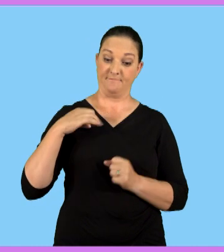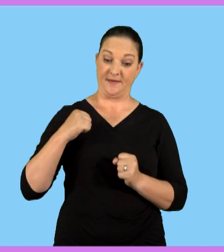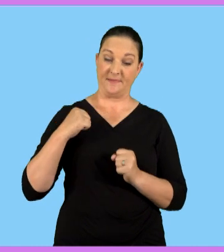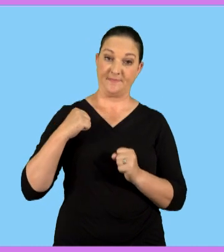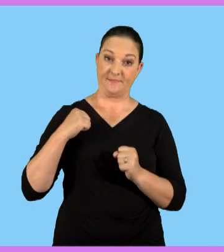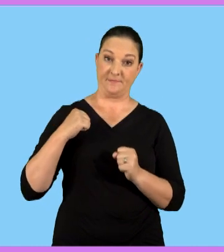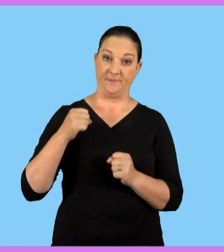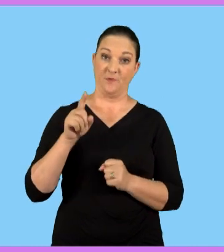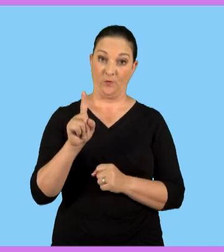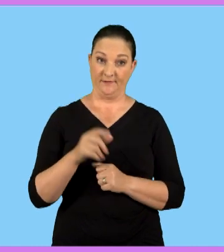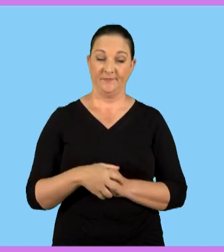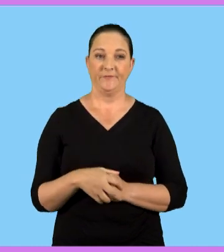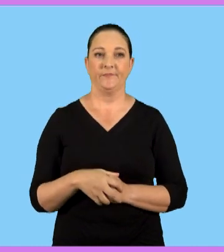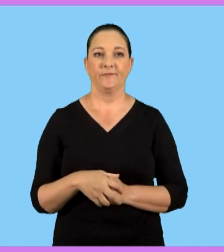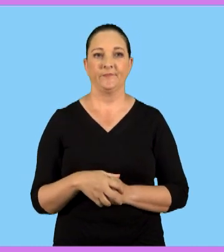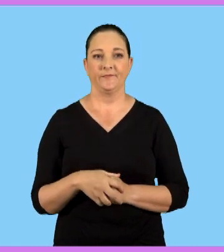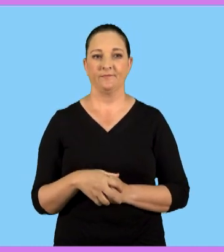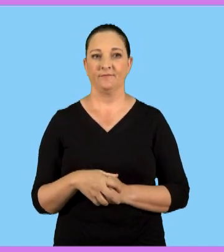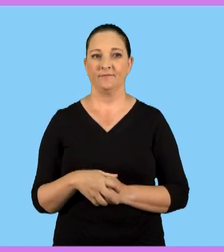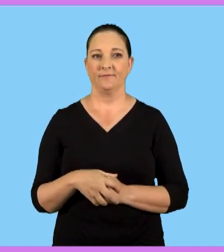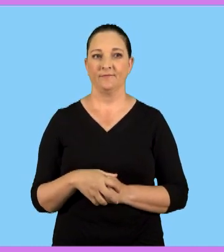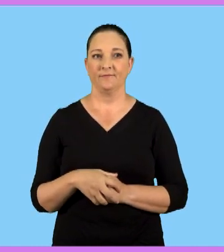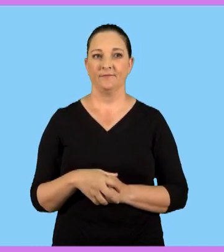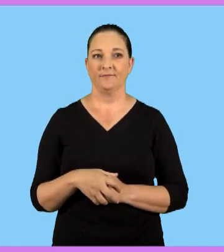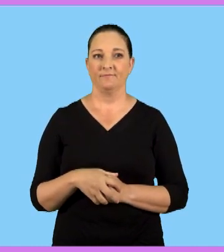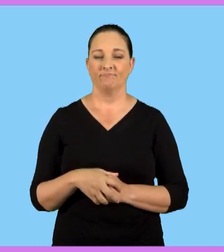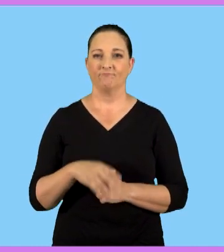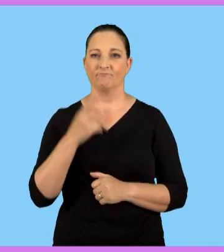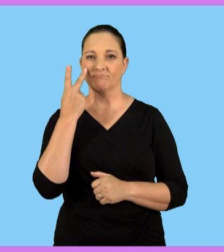looking at the incomes, local,